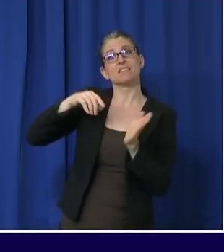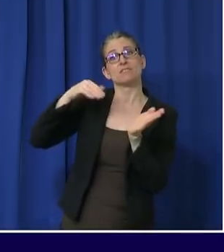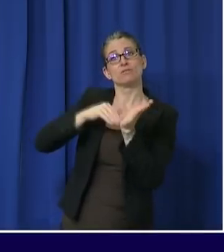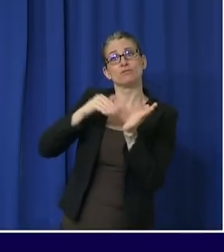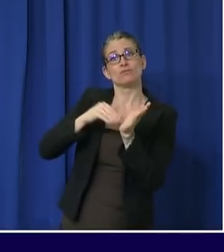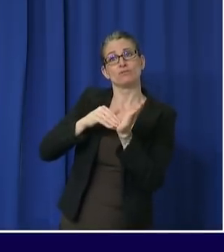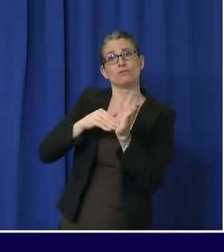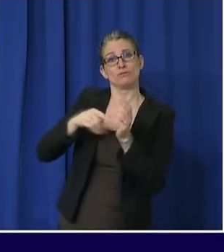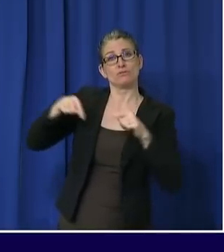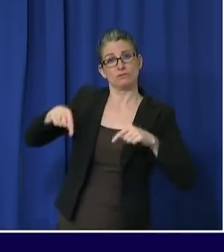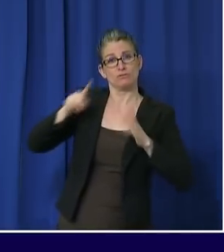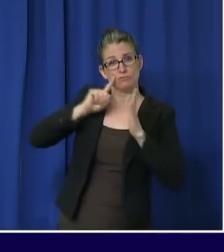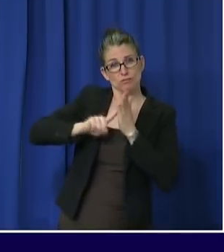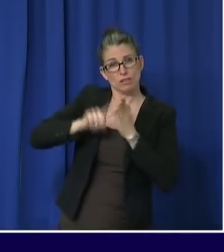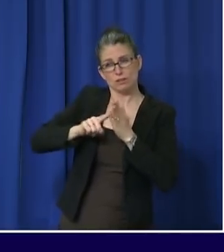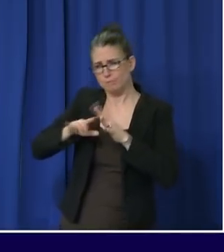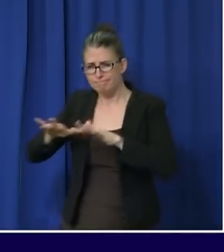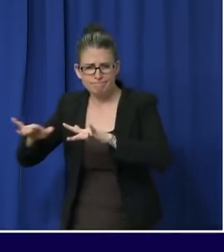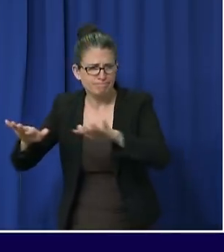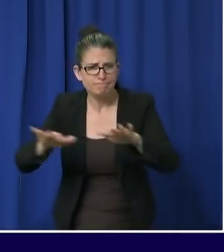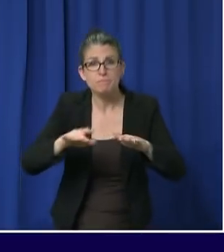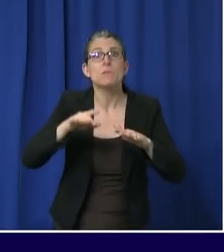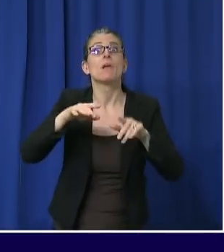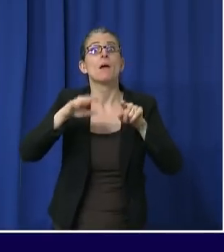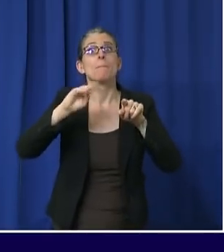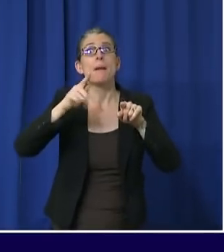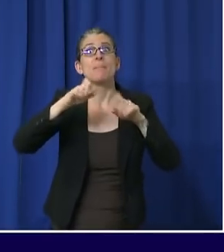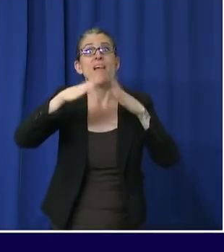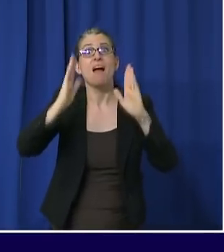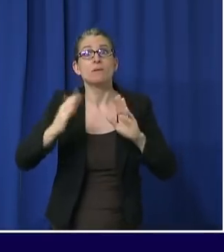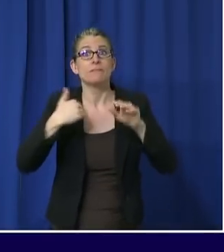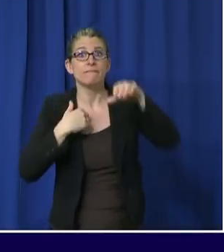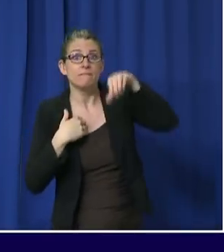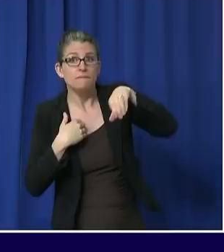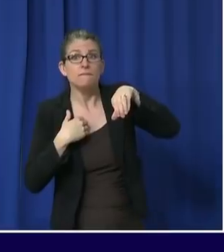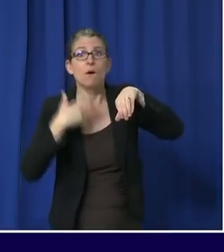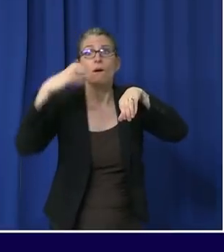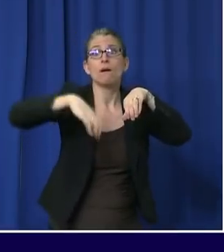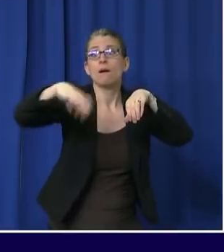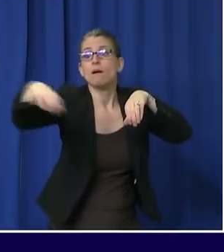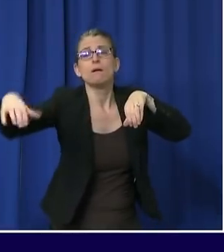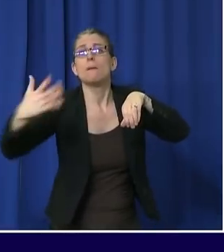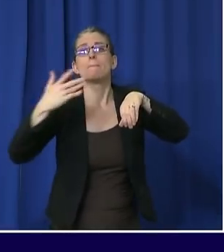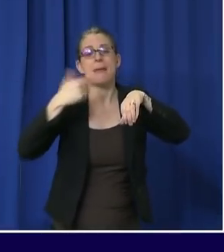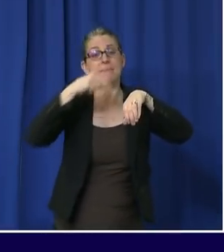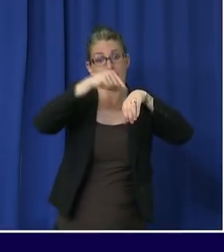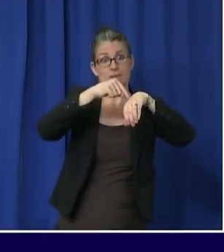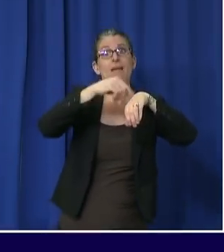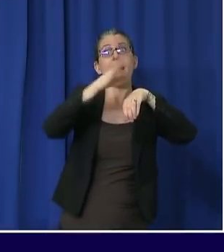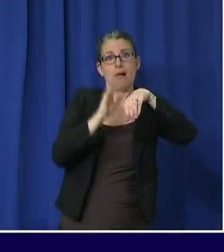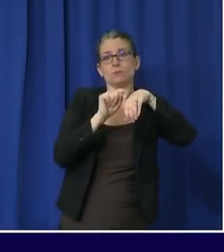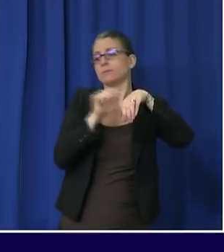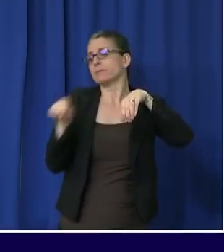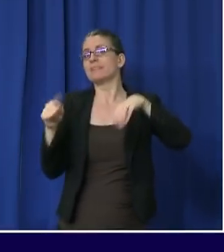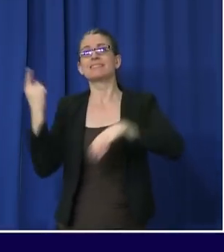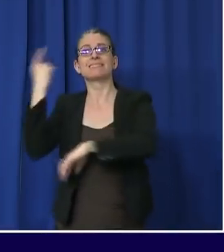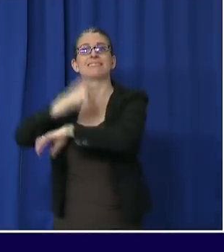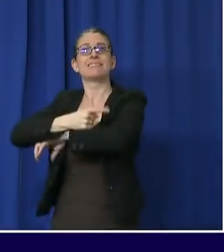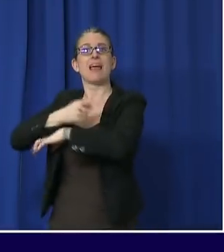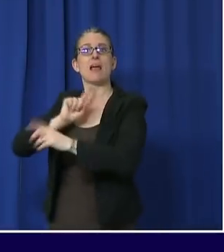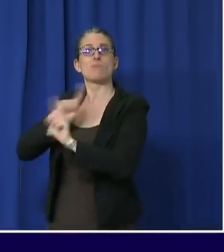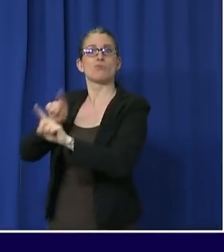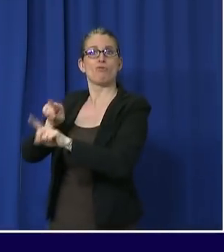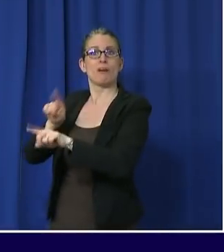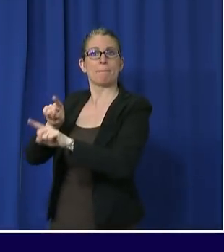outbreak because they share a number of staff and residents, it might just be lumped in with an existing one. So I hear your question, Kevin. We'll get you the